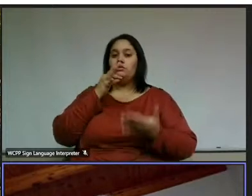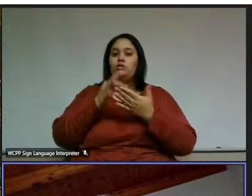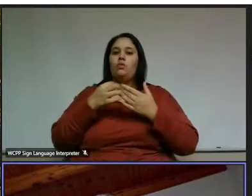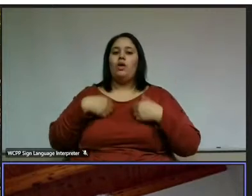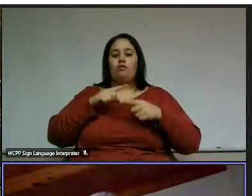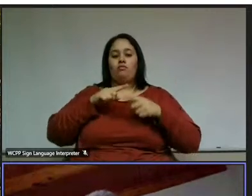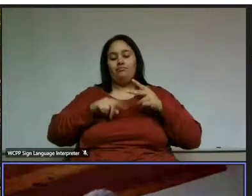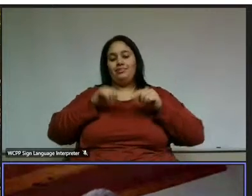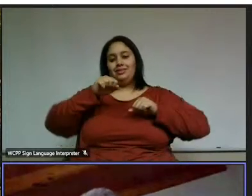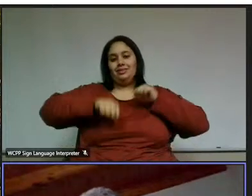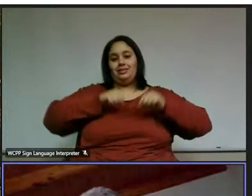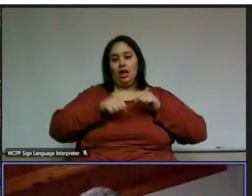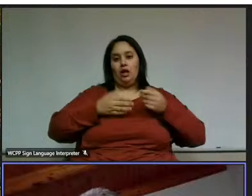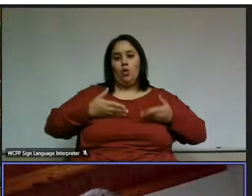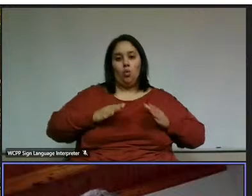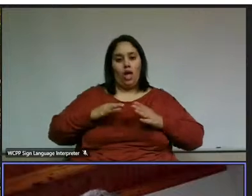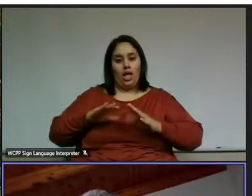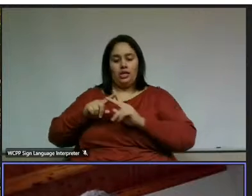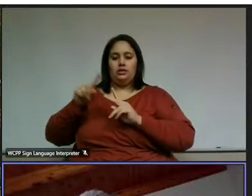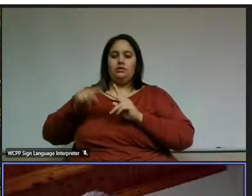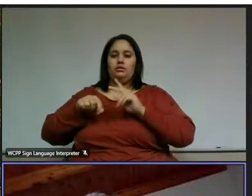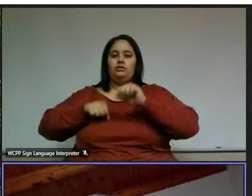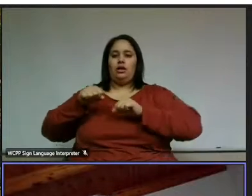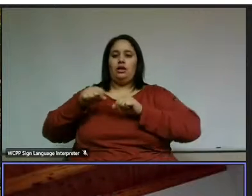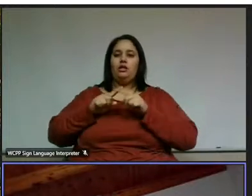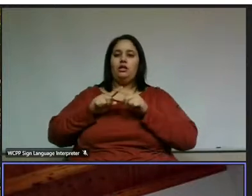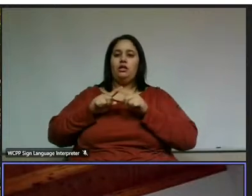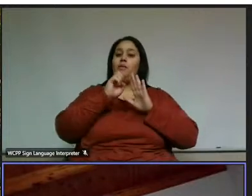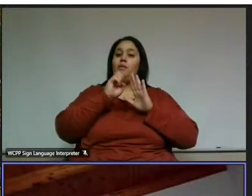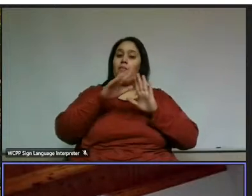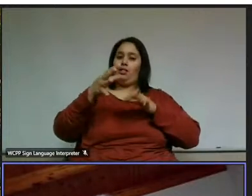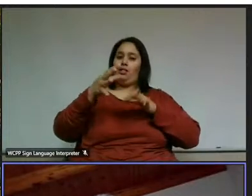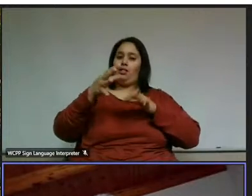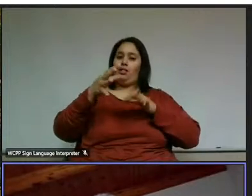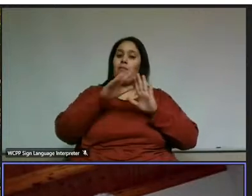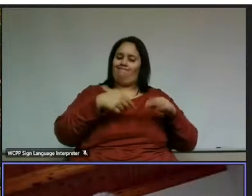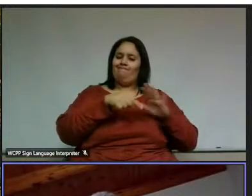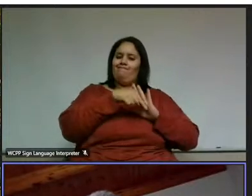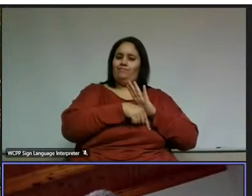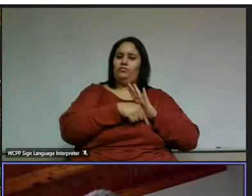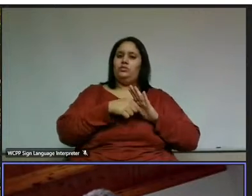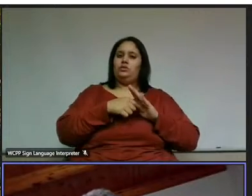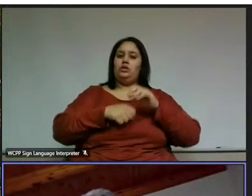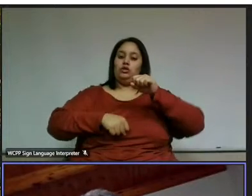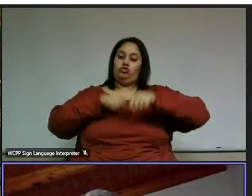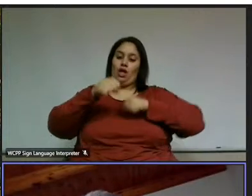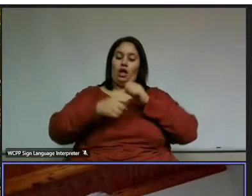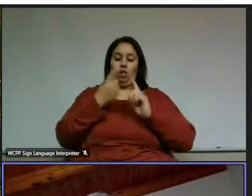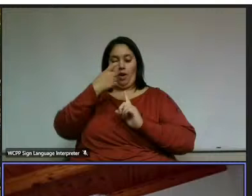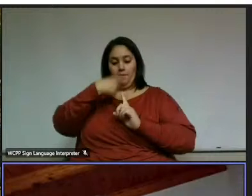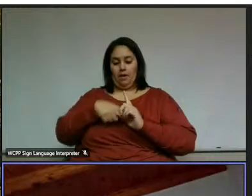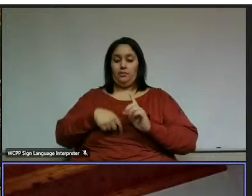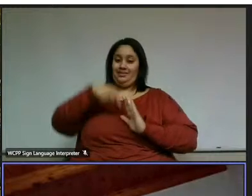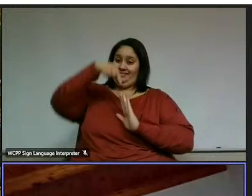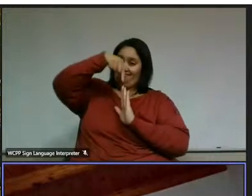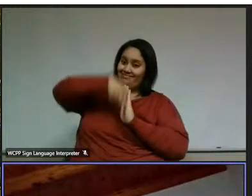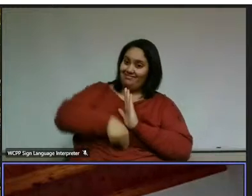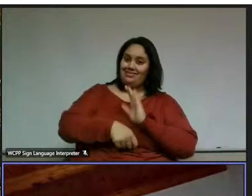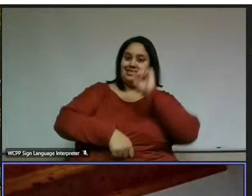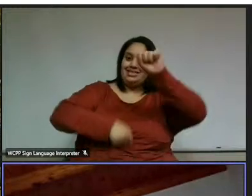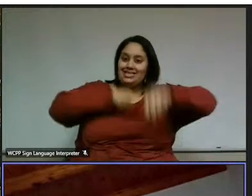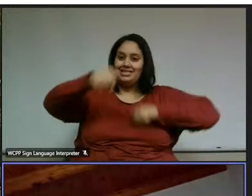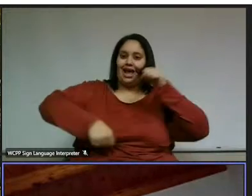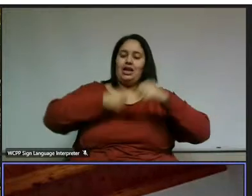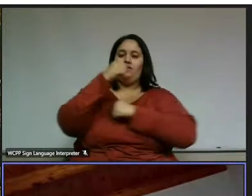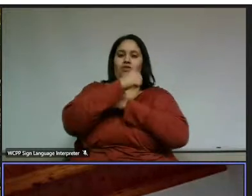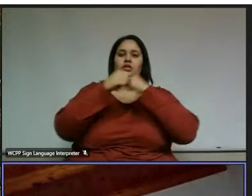definitions of cycle paths and cycleways. The bill does describe or does define a pedal cycle, but doesn't go into any detail on cycling or walking